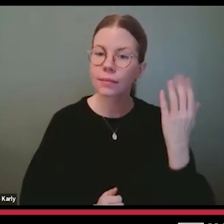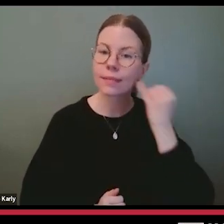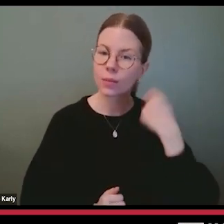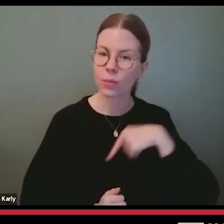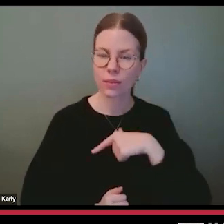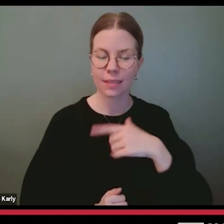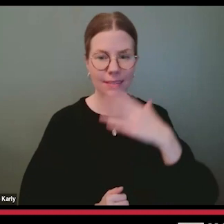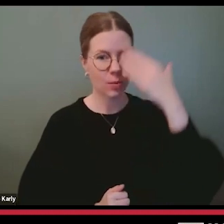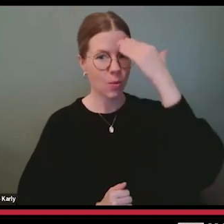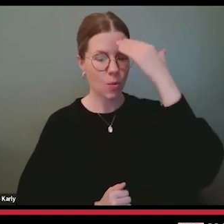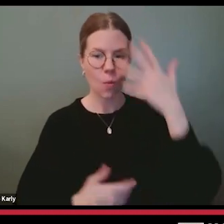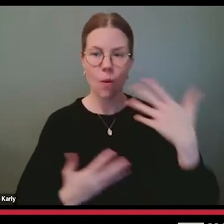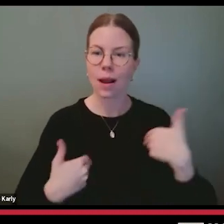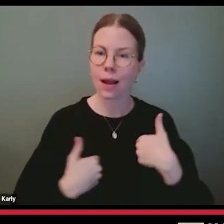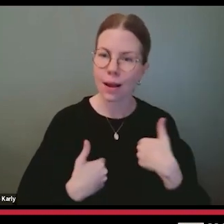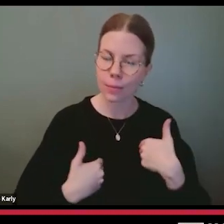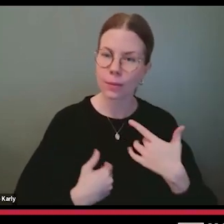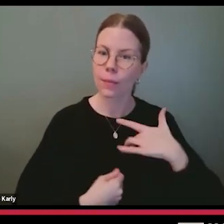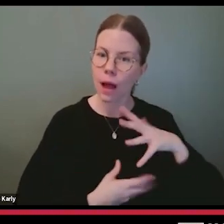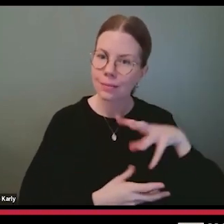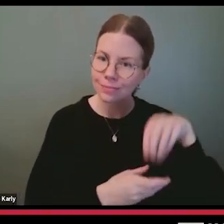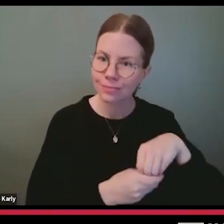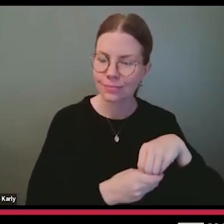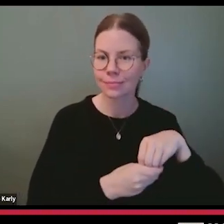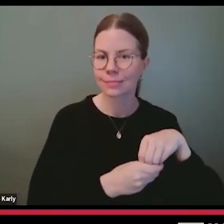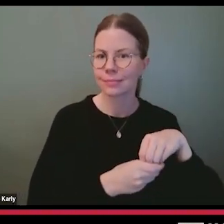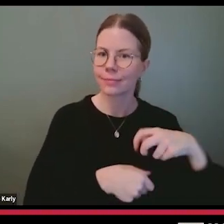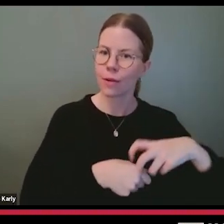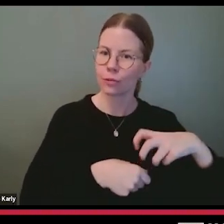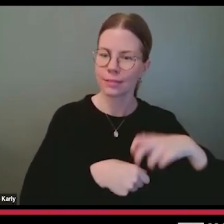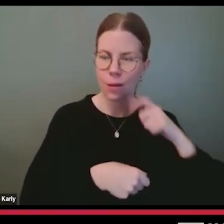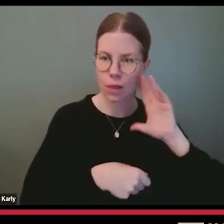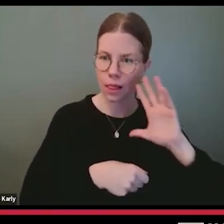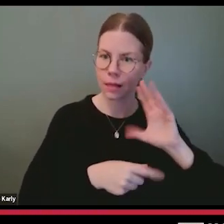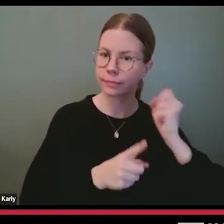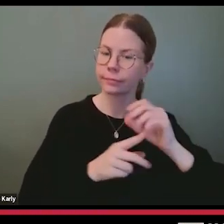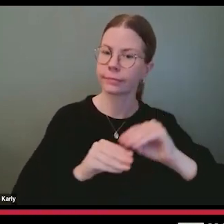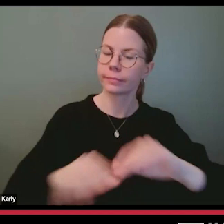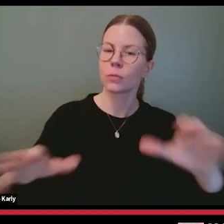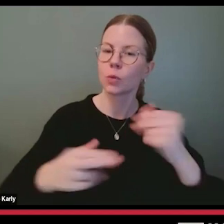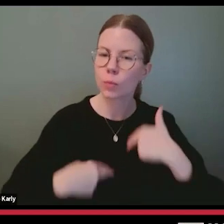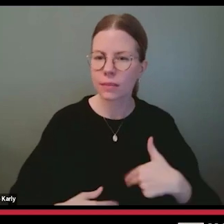that spill over and cause major outbreaks in humans is useful, because we then understand I